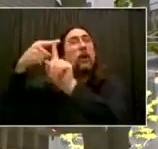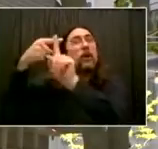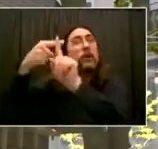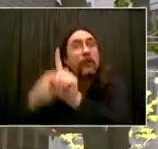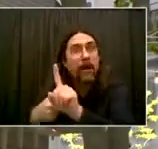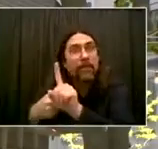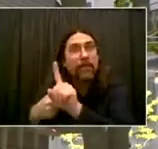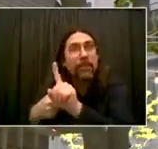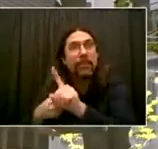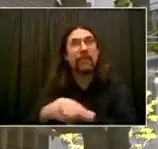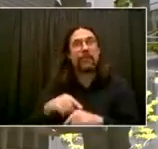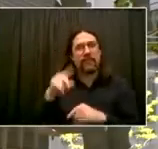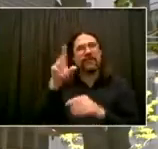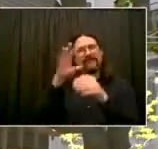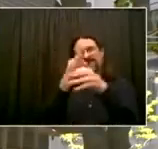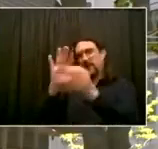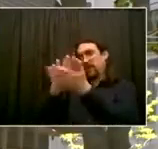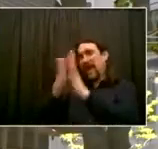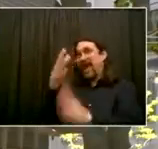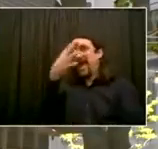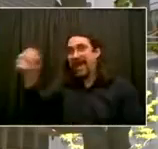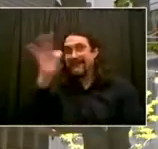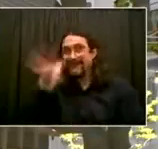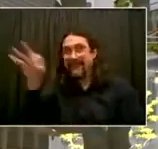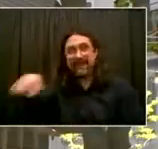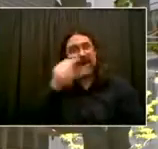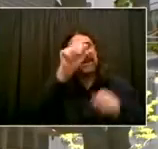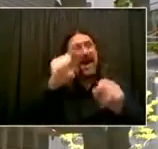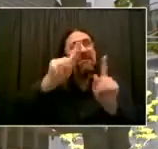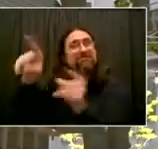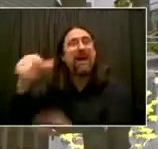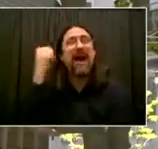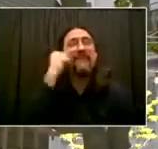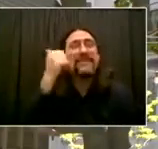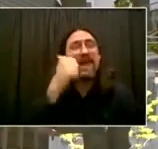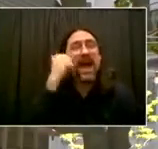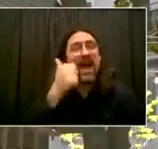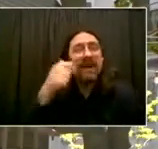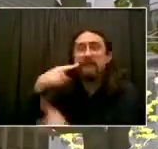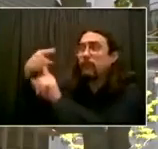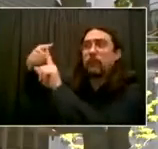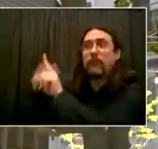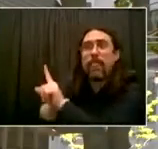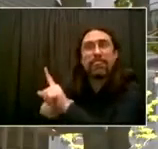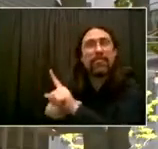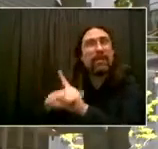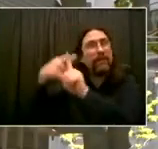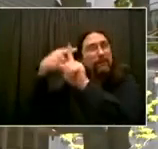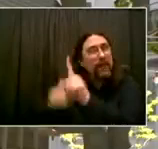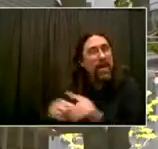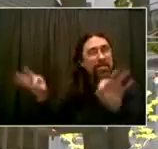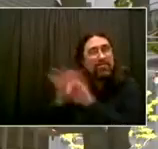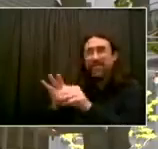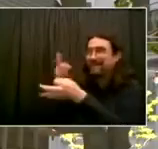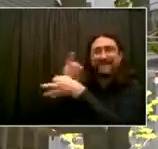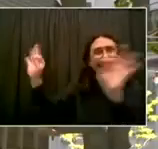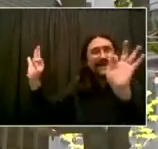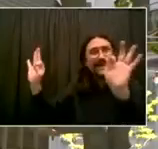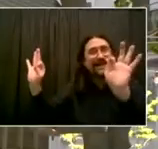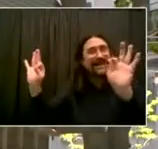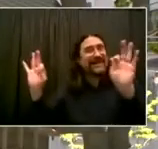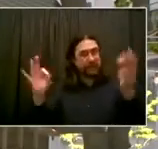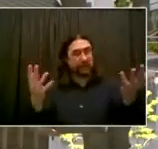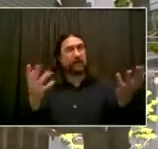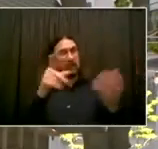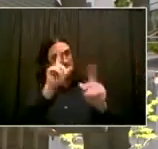to say thank you. We are so excited. We love this city. We live here too. And we're going to get back. Get your vax, get your